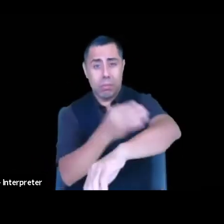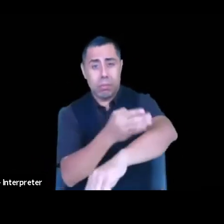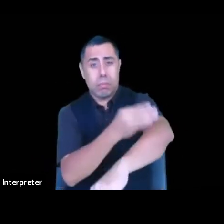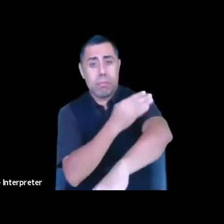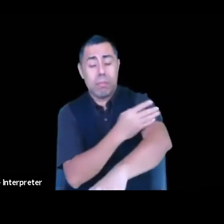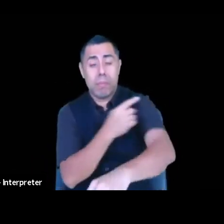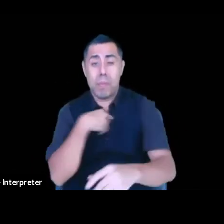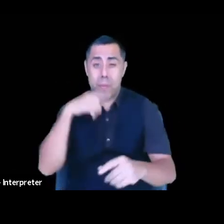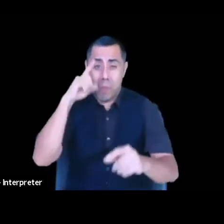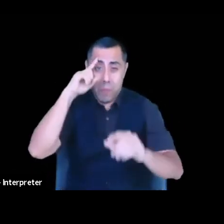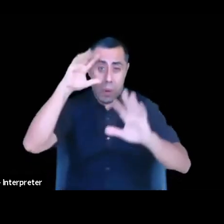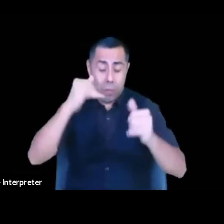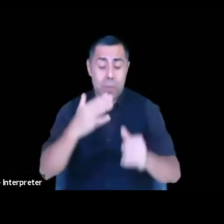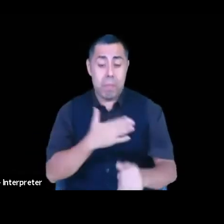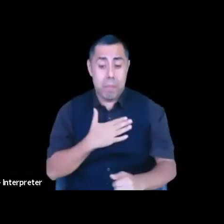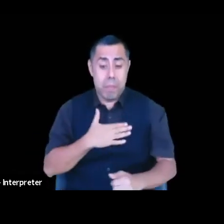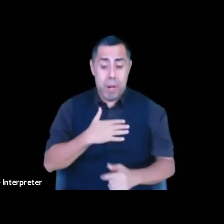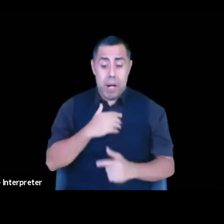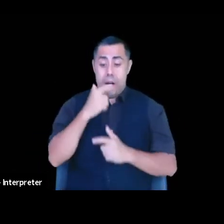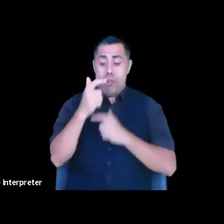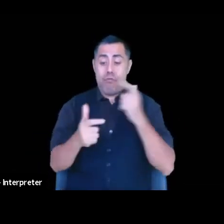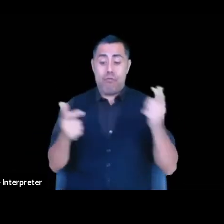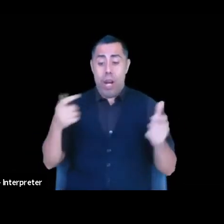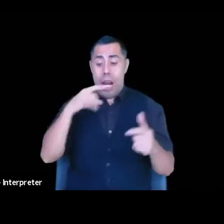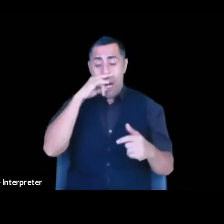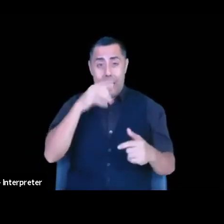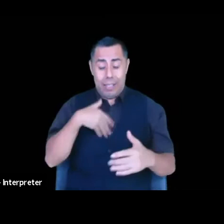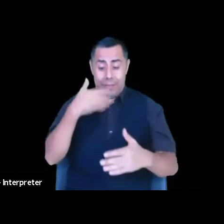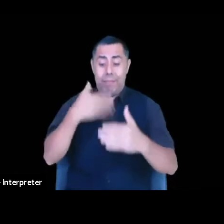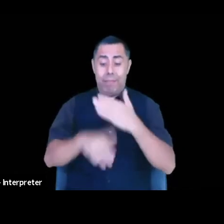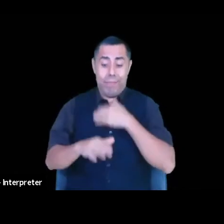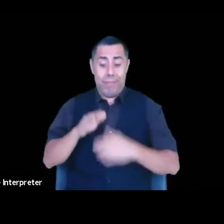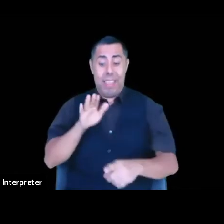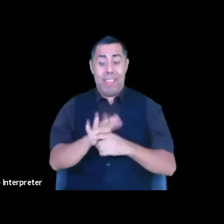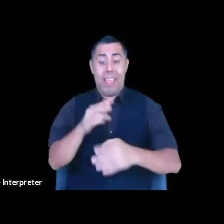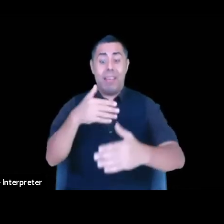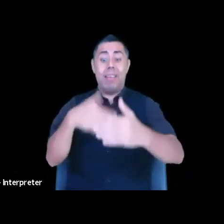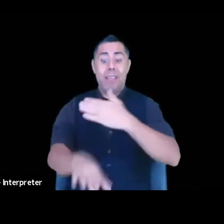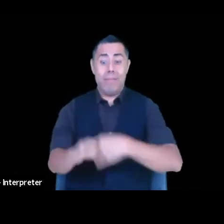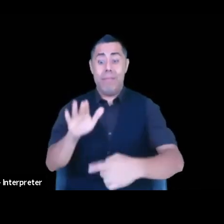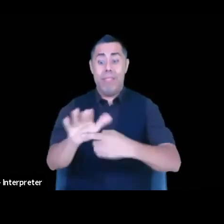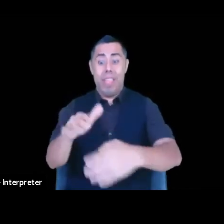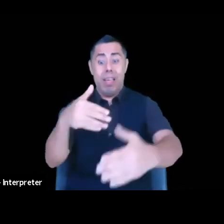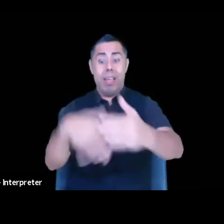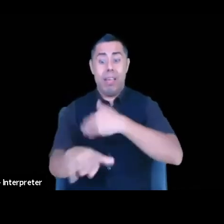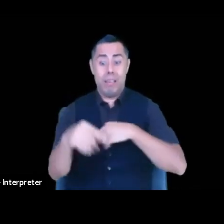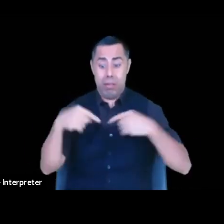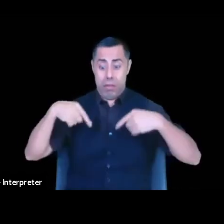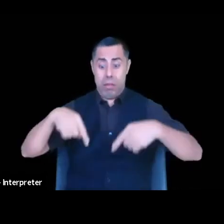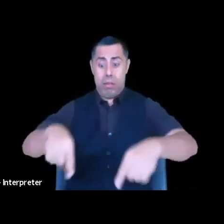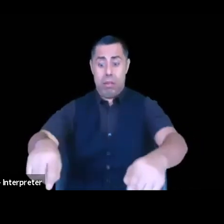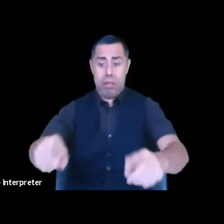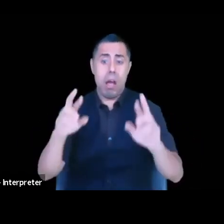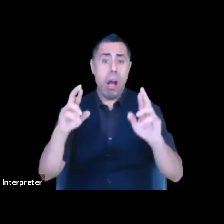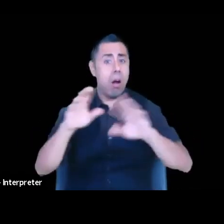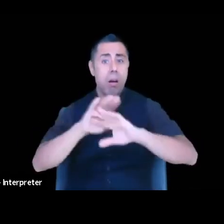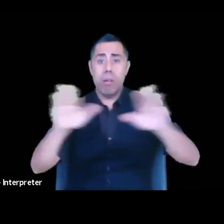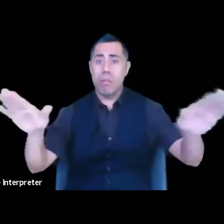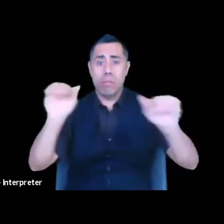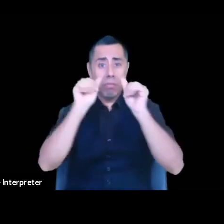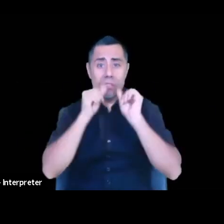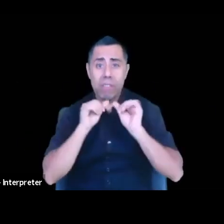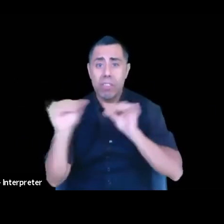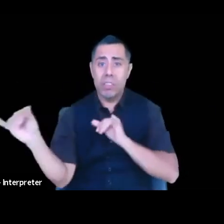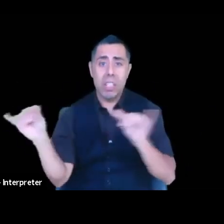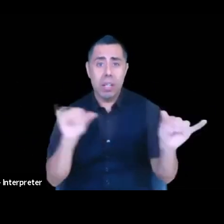great grandchildren are not going through that same thing. You know, I actually work at an elementary school. I work